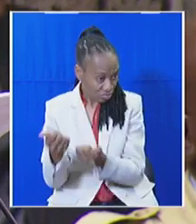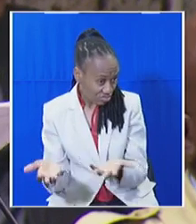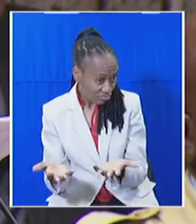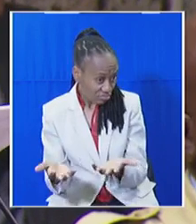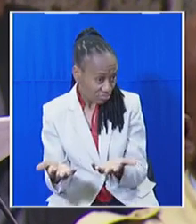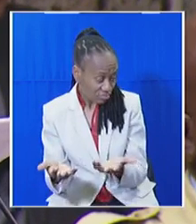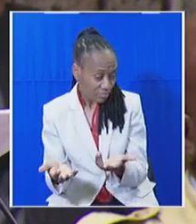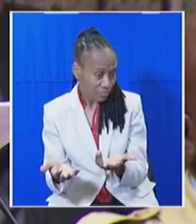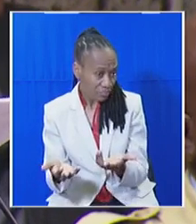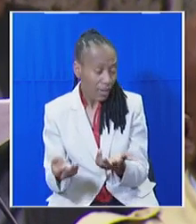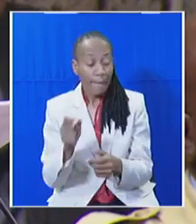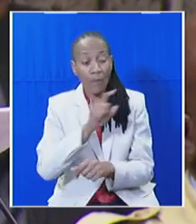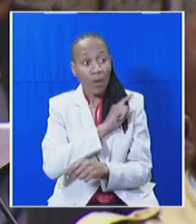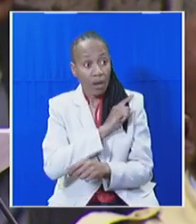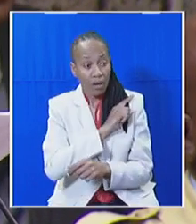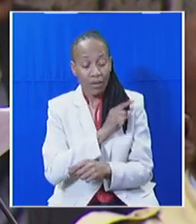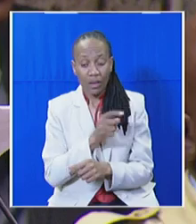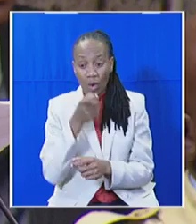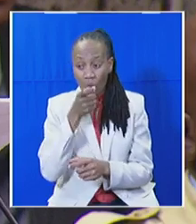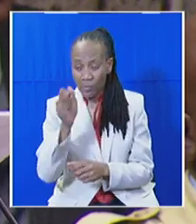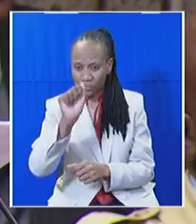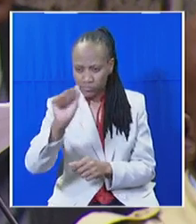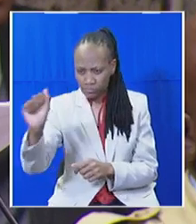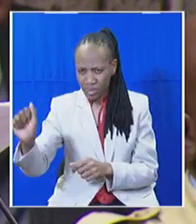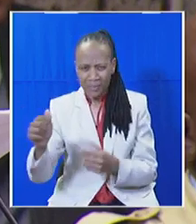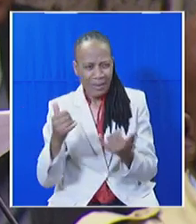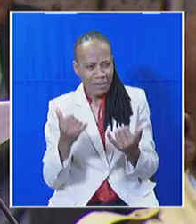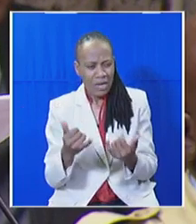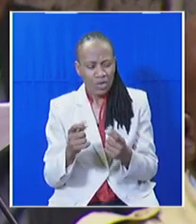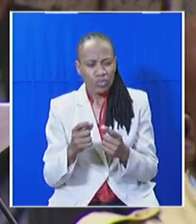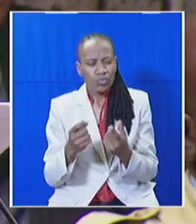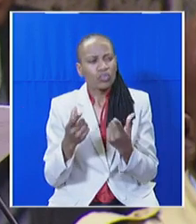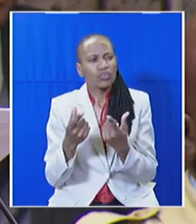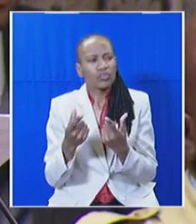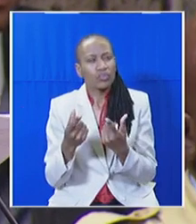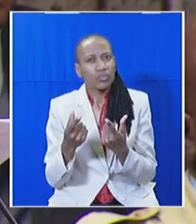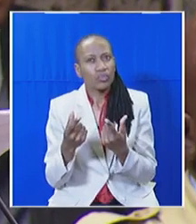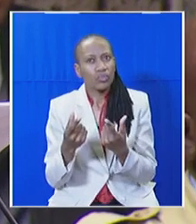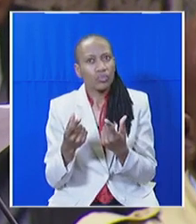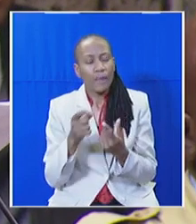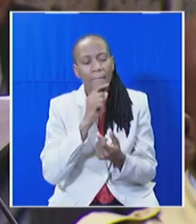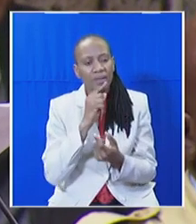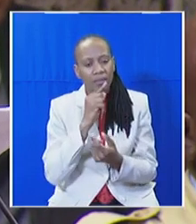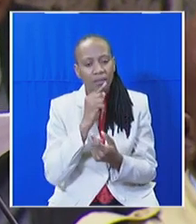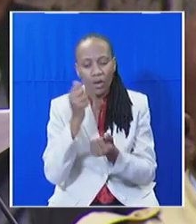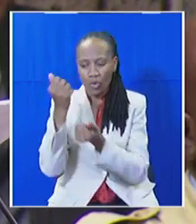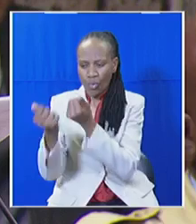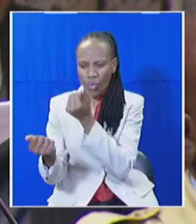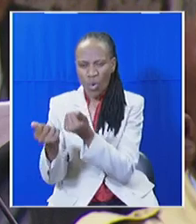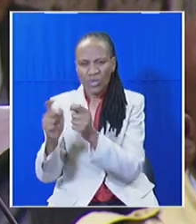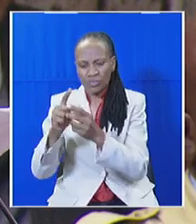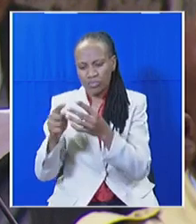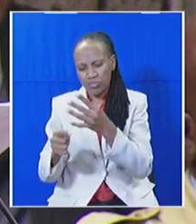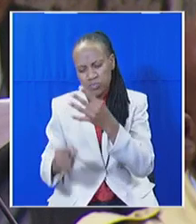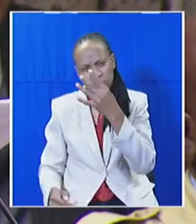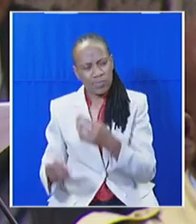have precipitated the alleged or real undermining of the judiciary and the erosion